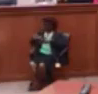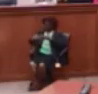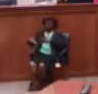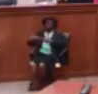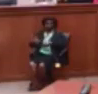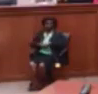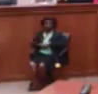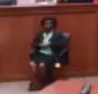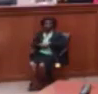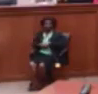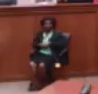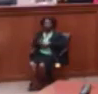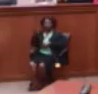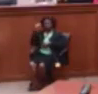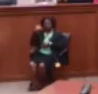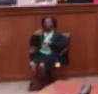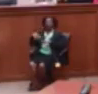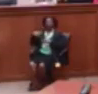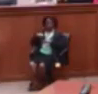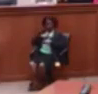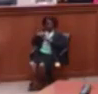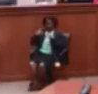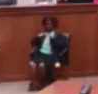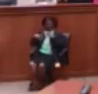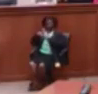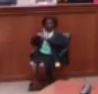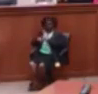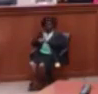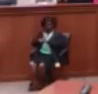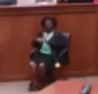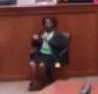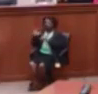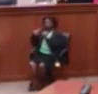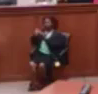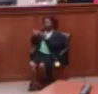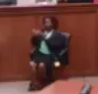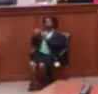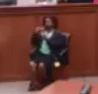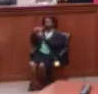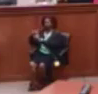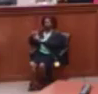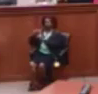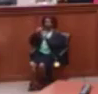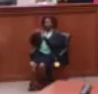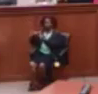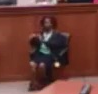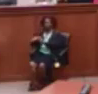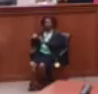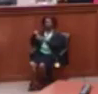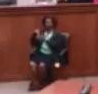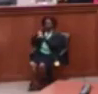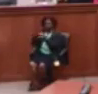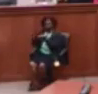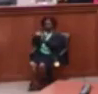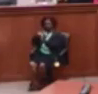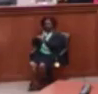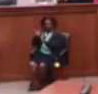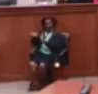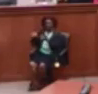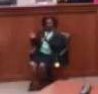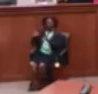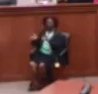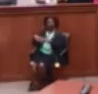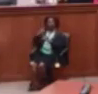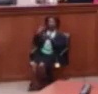appropriately on that, because the policies are in place and all the articulation is in place for these courses that they may be taking as juniors and